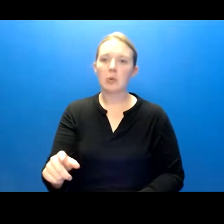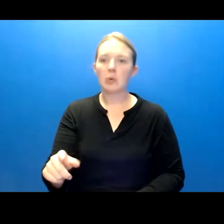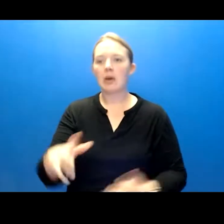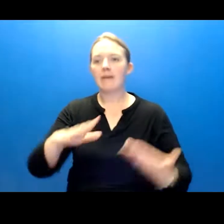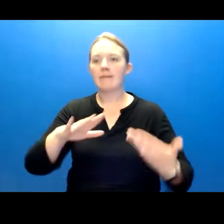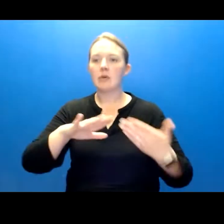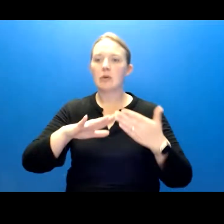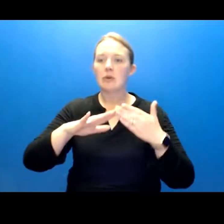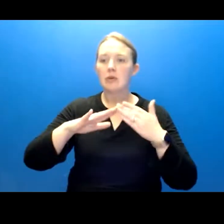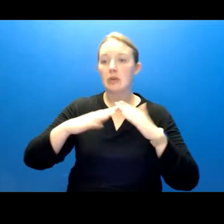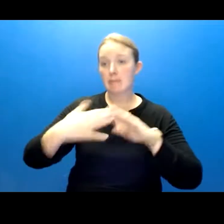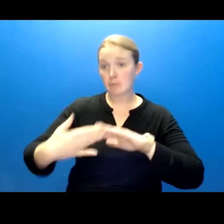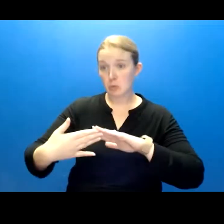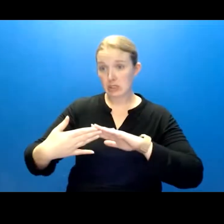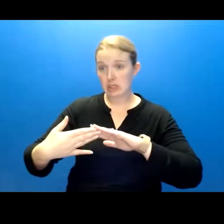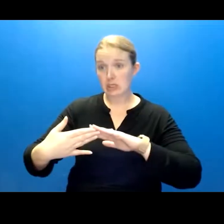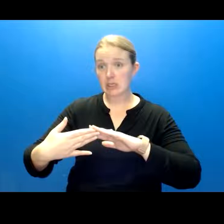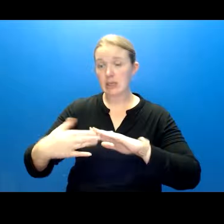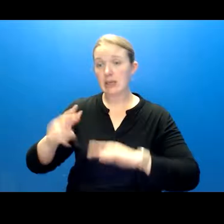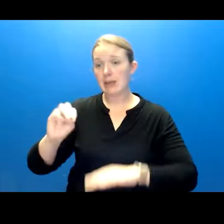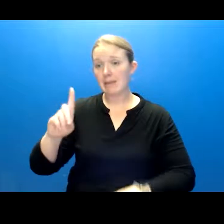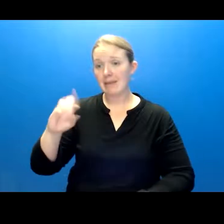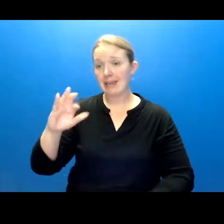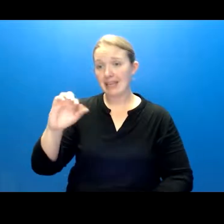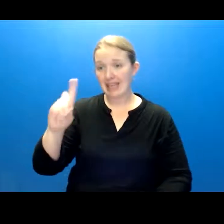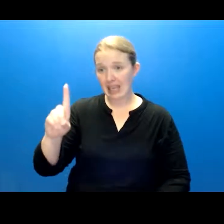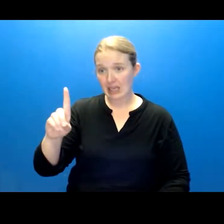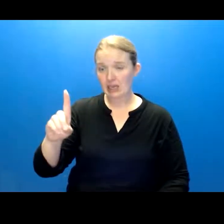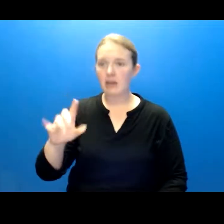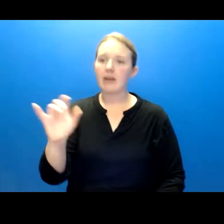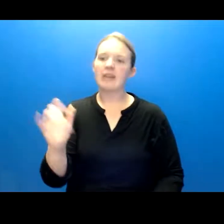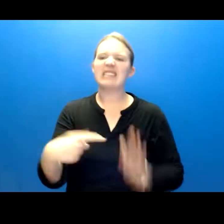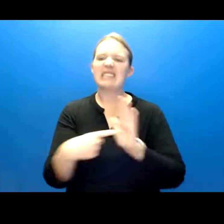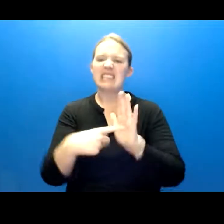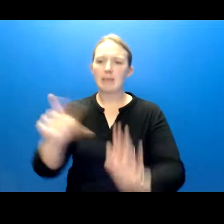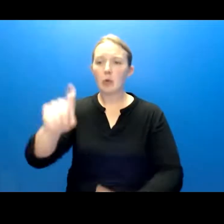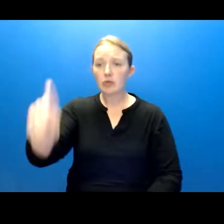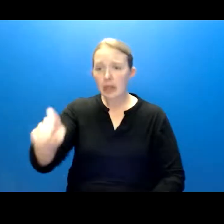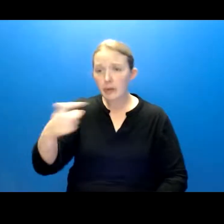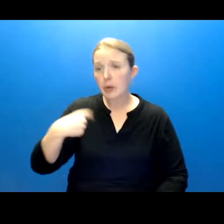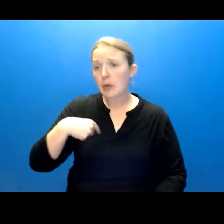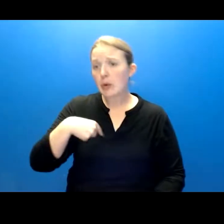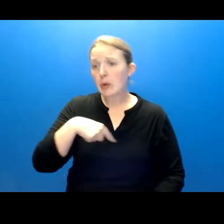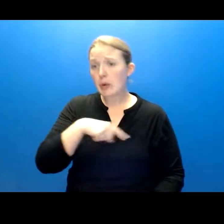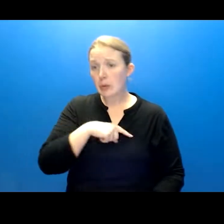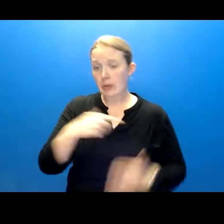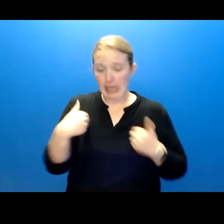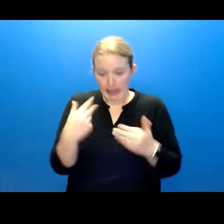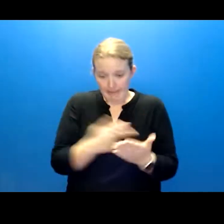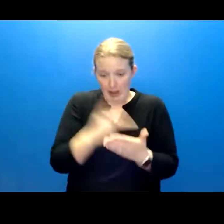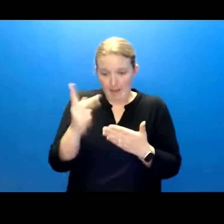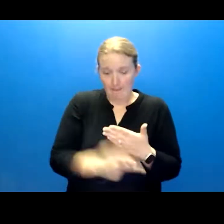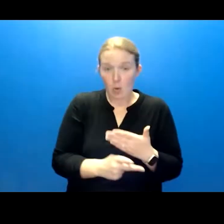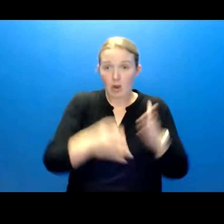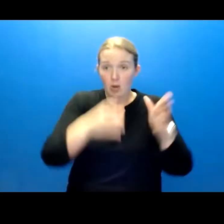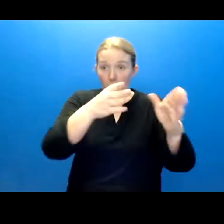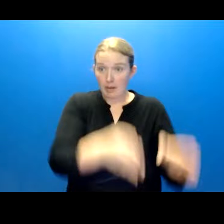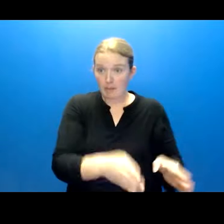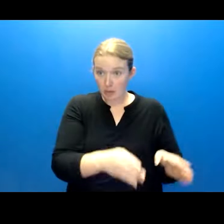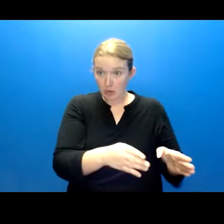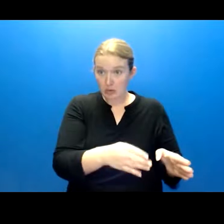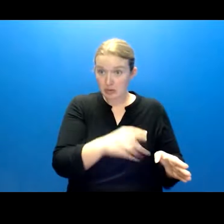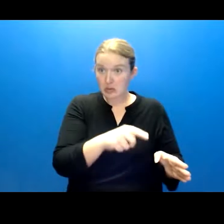community, Medicaid waiver program, for example, in Texas, what we do, we have a program where individuals, when they're